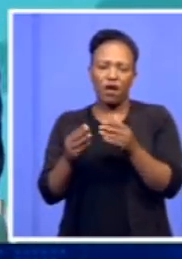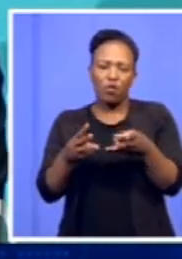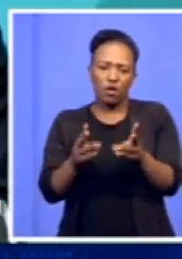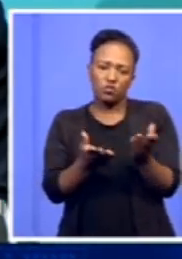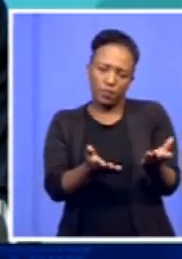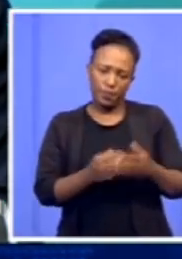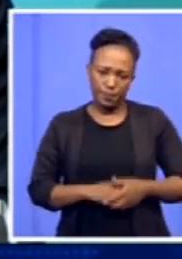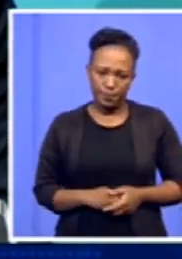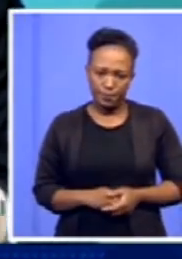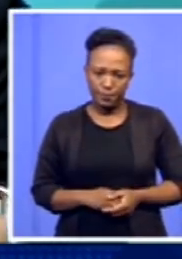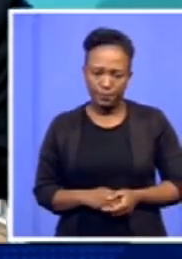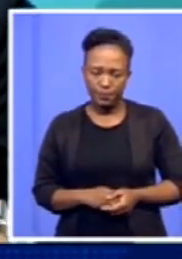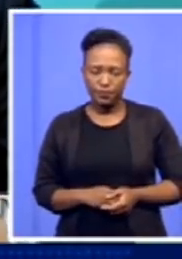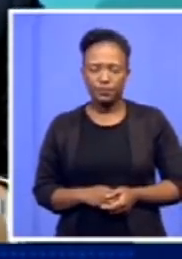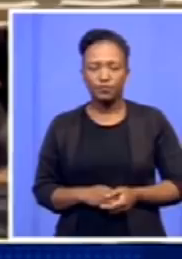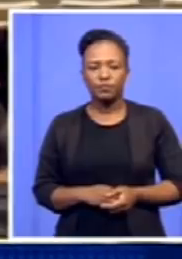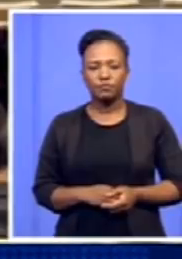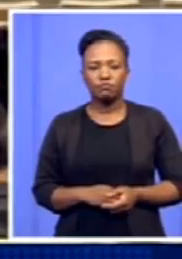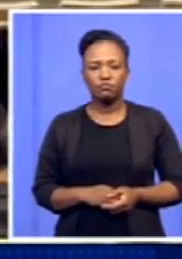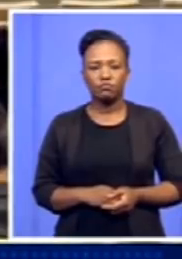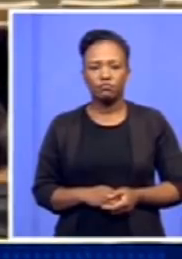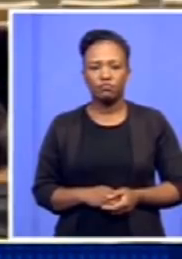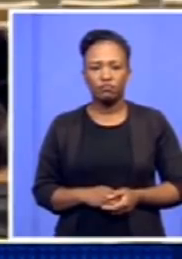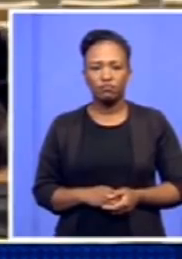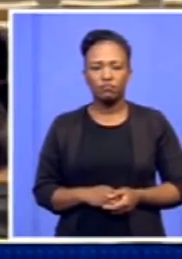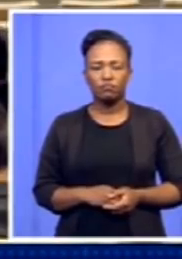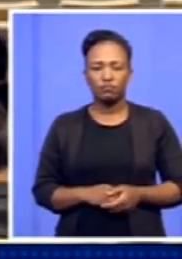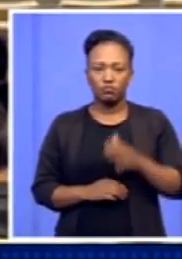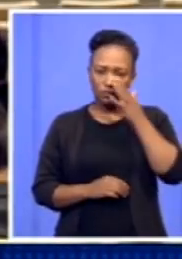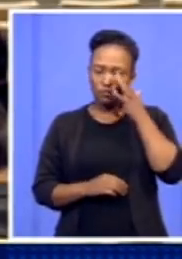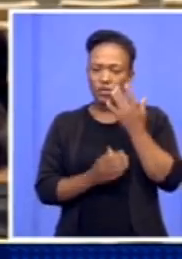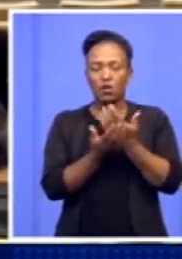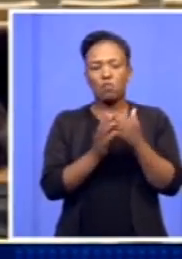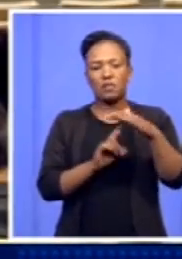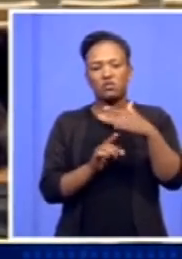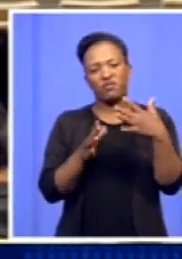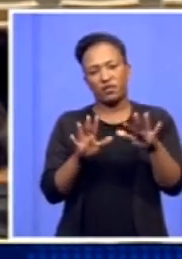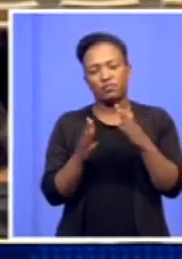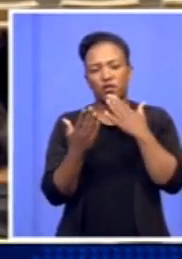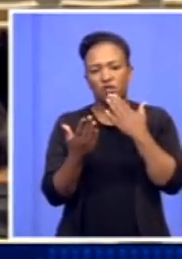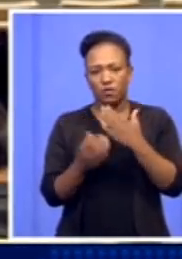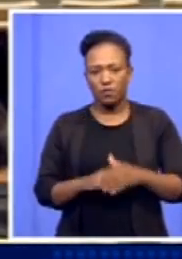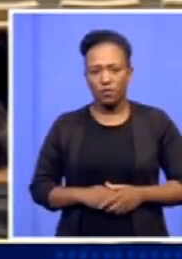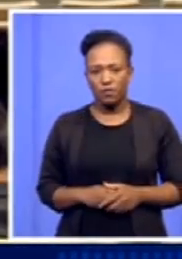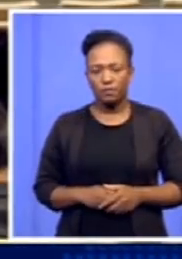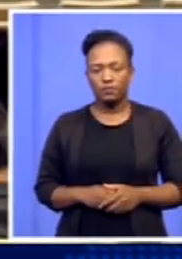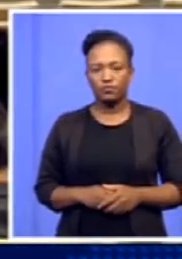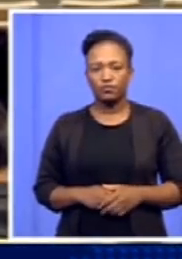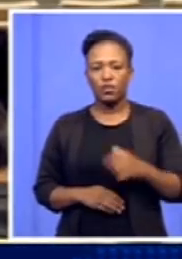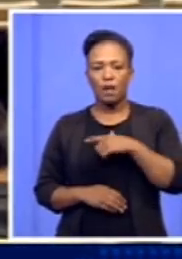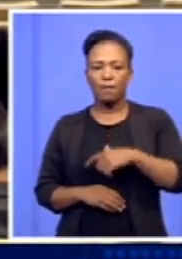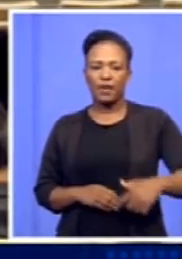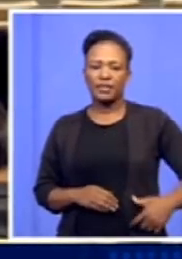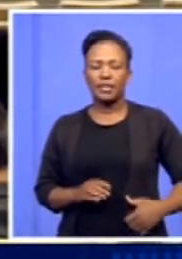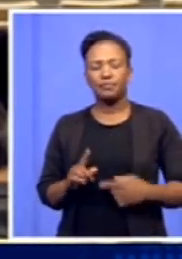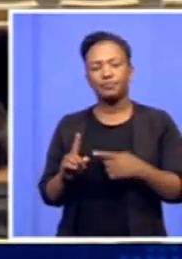particularly given the economic and social situation in each country. Thank you. President, I invite President Kenyatta from Kenya to take the floor. May I please